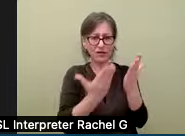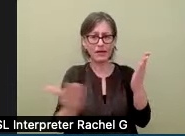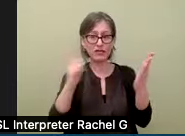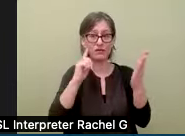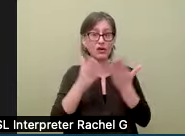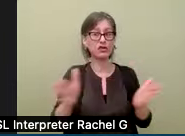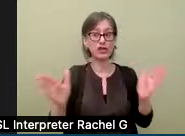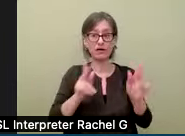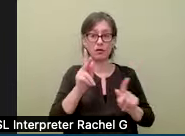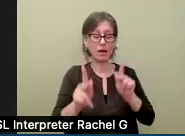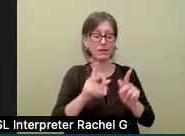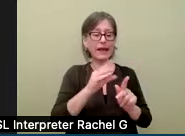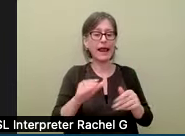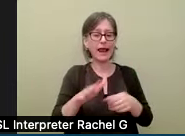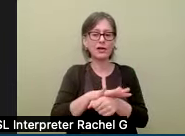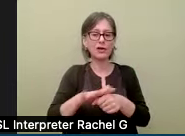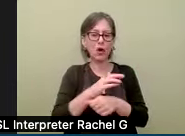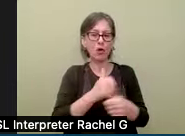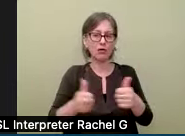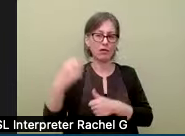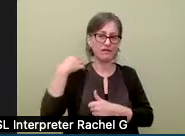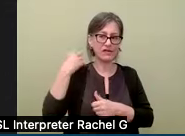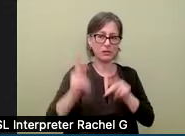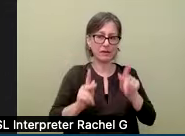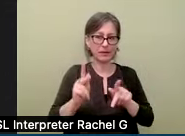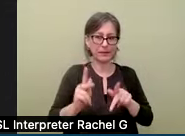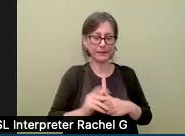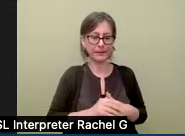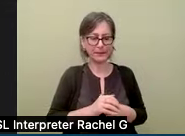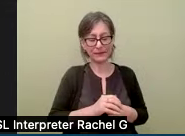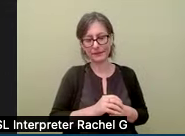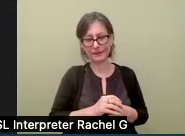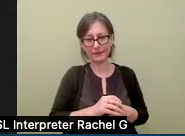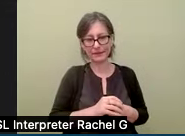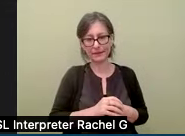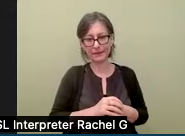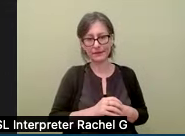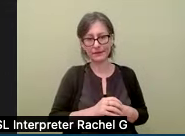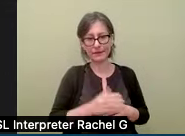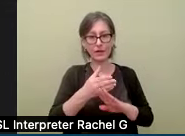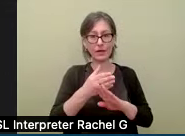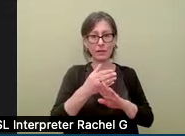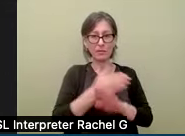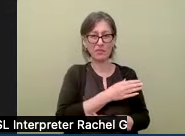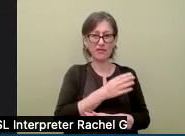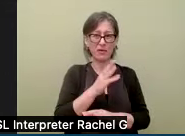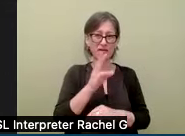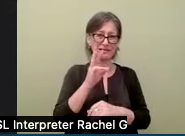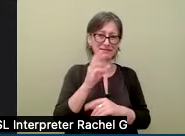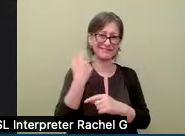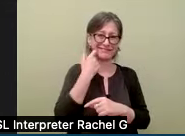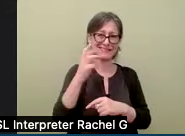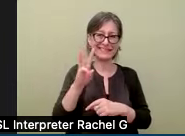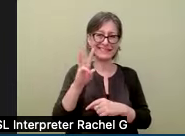public and local officials. Next, please. So prior to the last 6 to 7 years, the focus